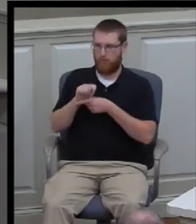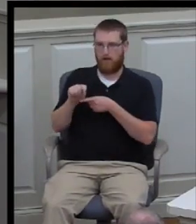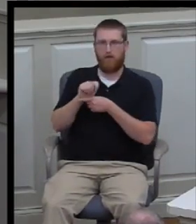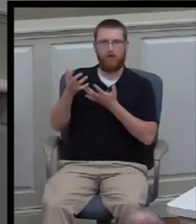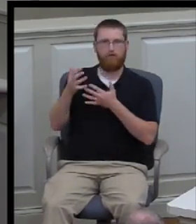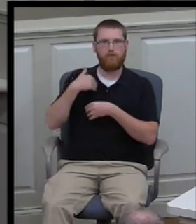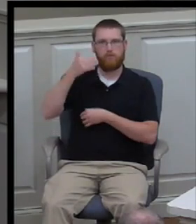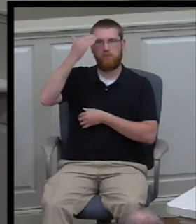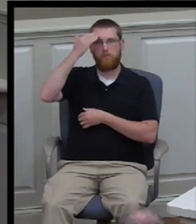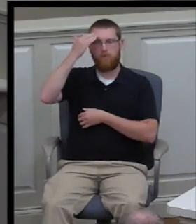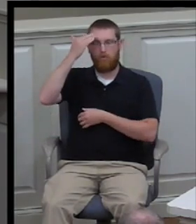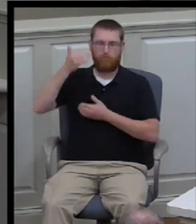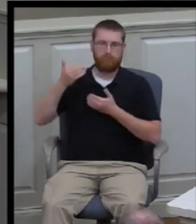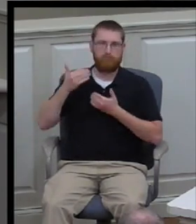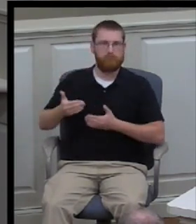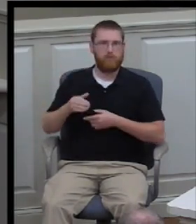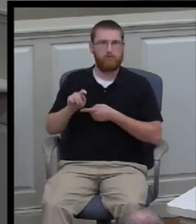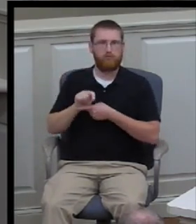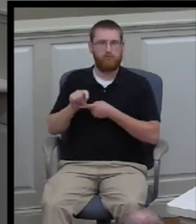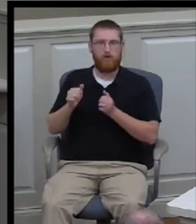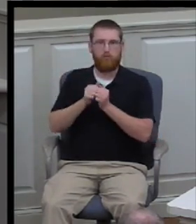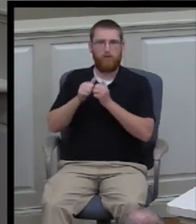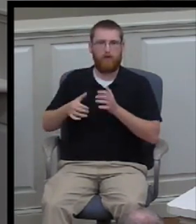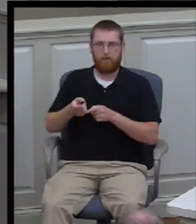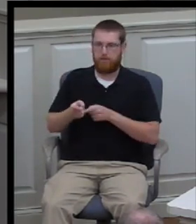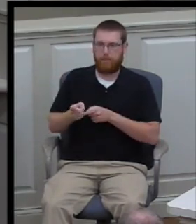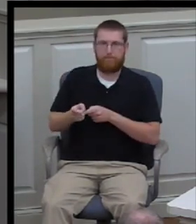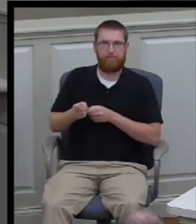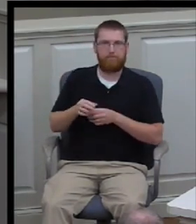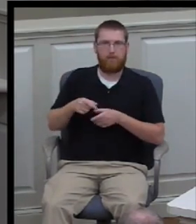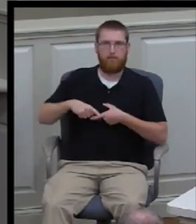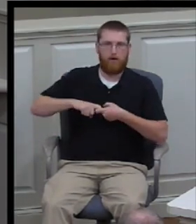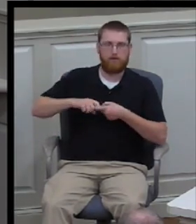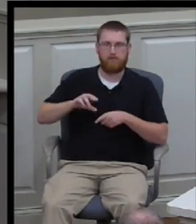they exercise that training without hesitation. And